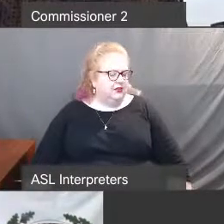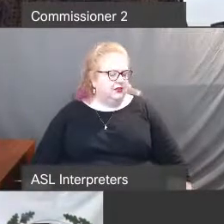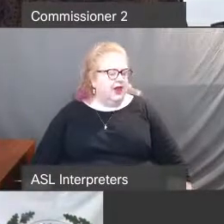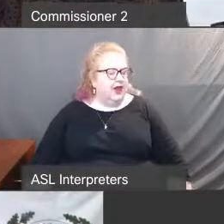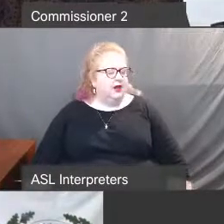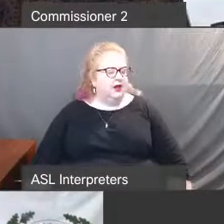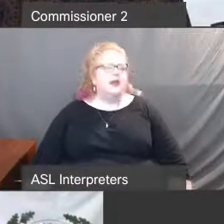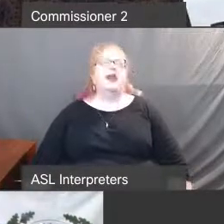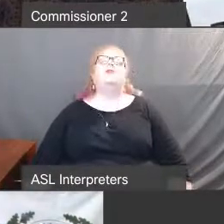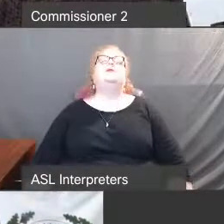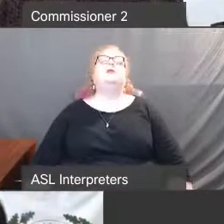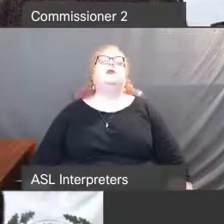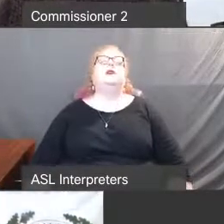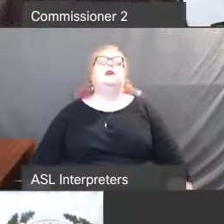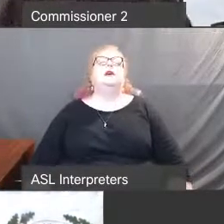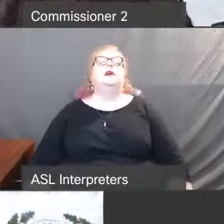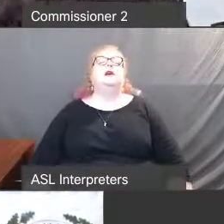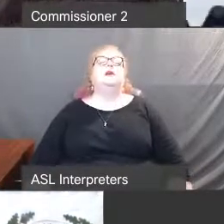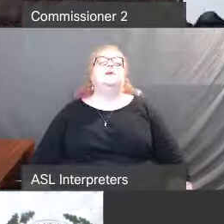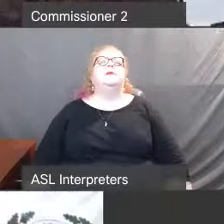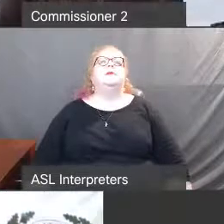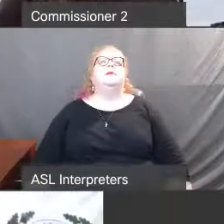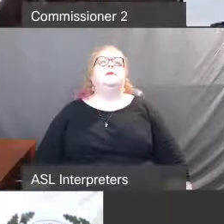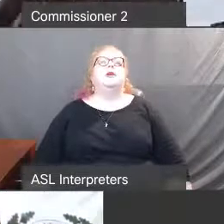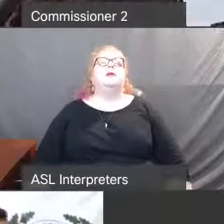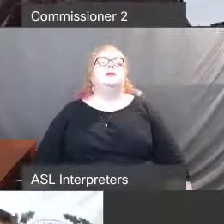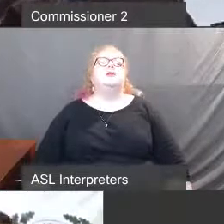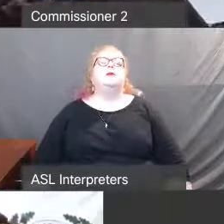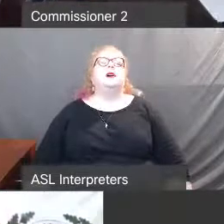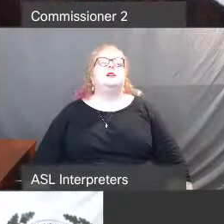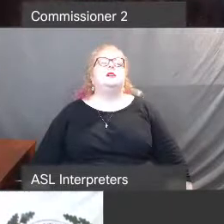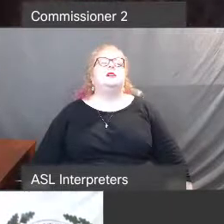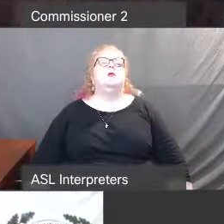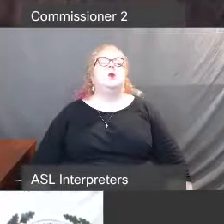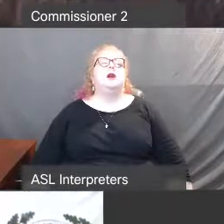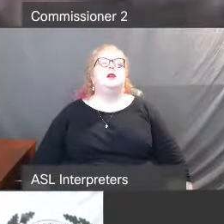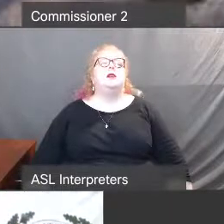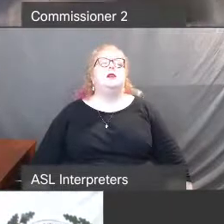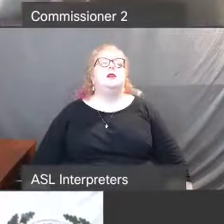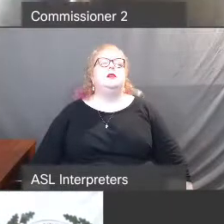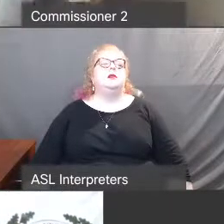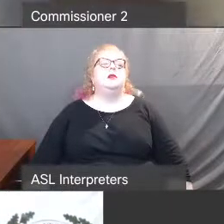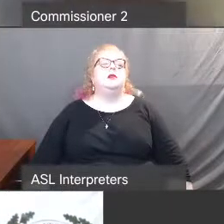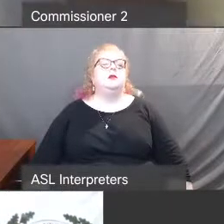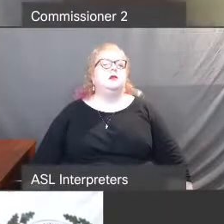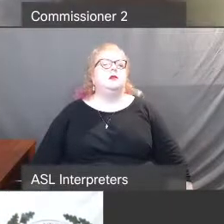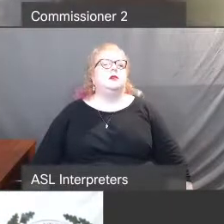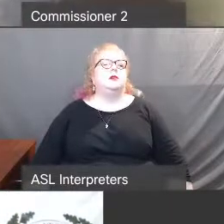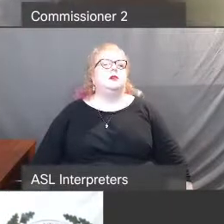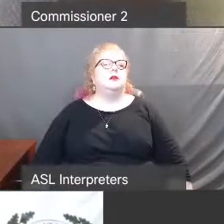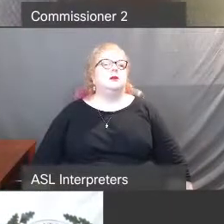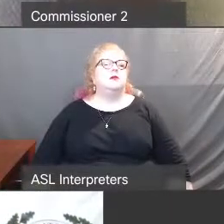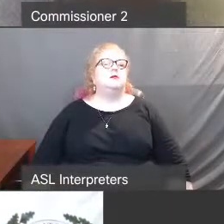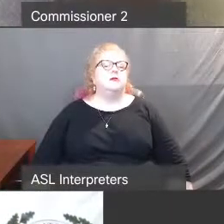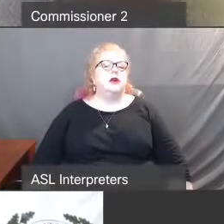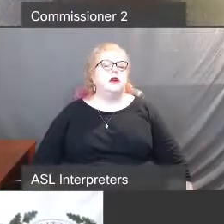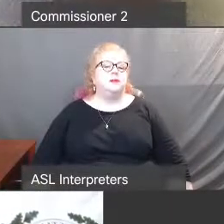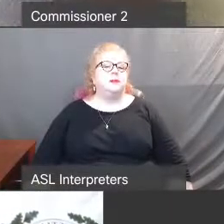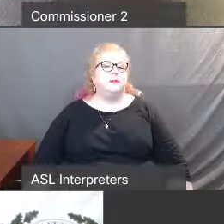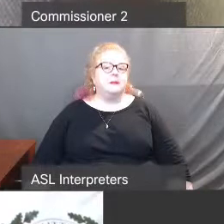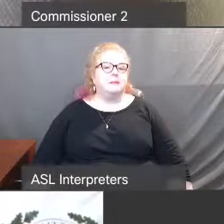And it's the March 11th planning convention. So we can go ahead and get started.